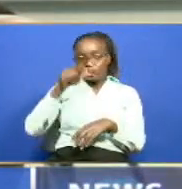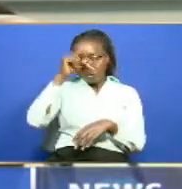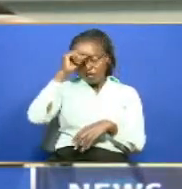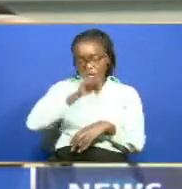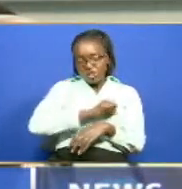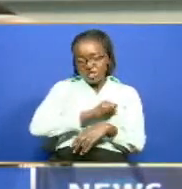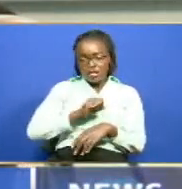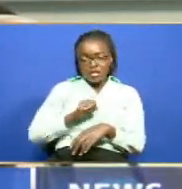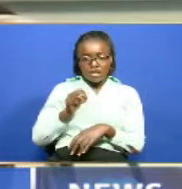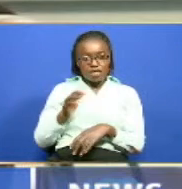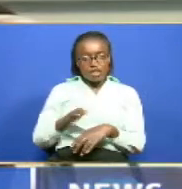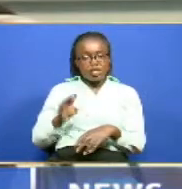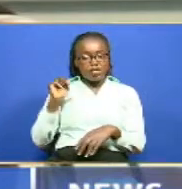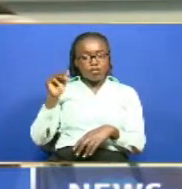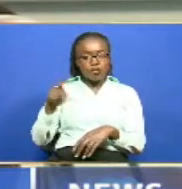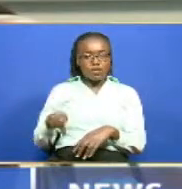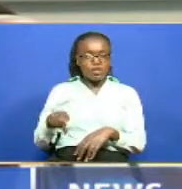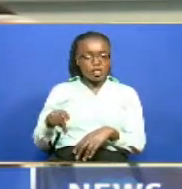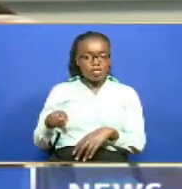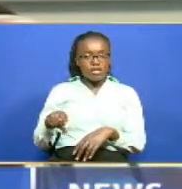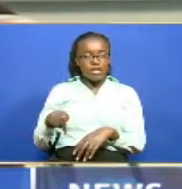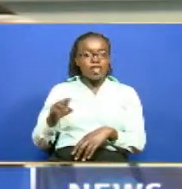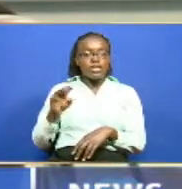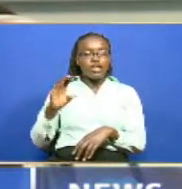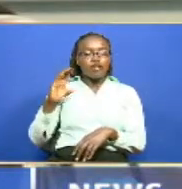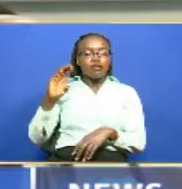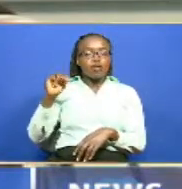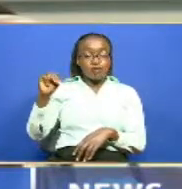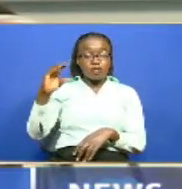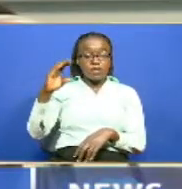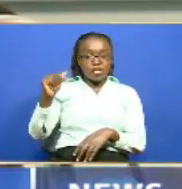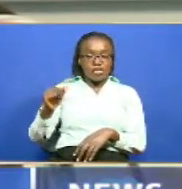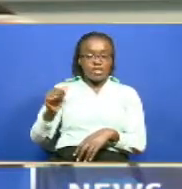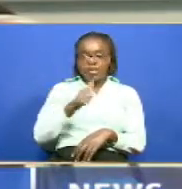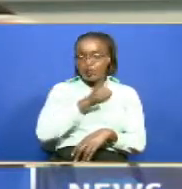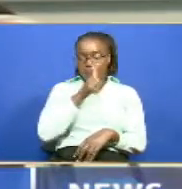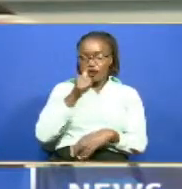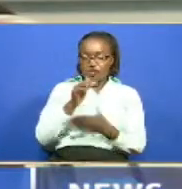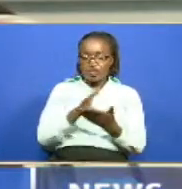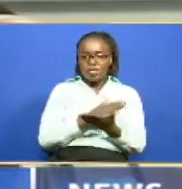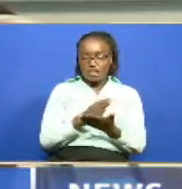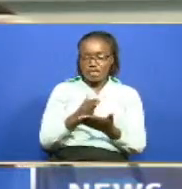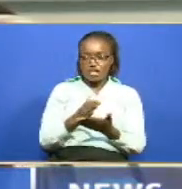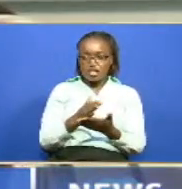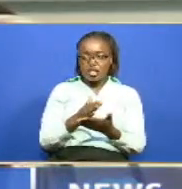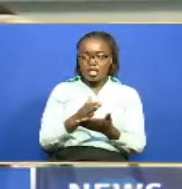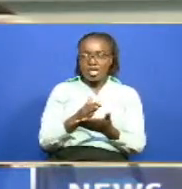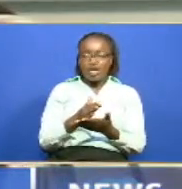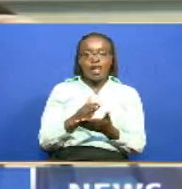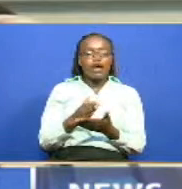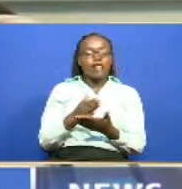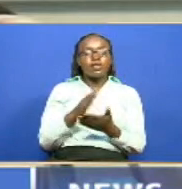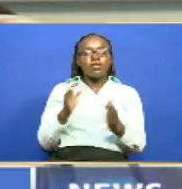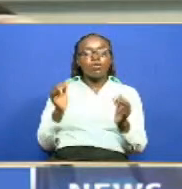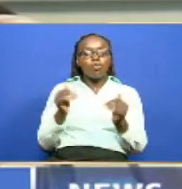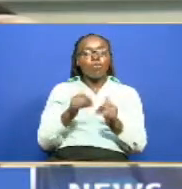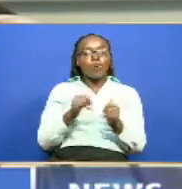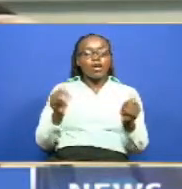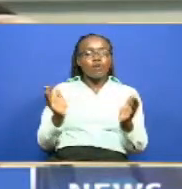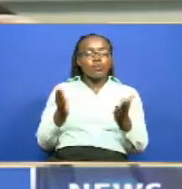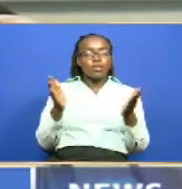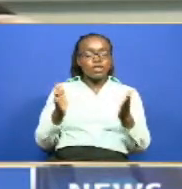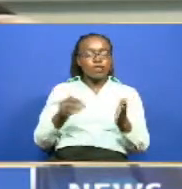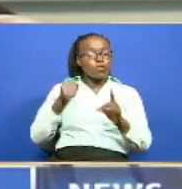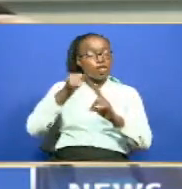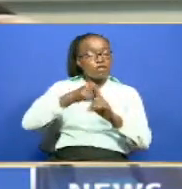senators, MPs, MCAs, and the private sector, and well-wishers to advocate